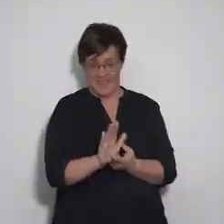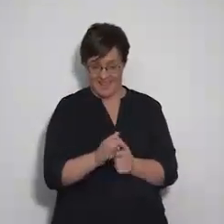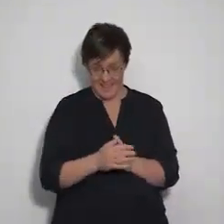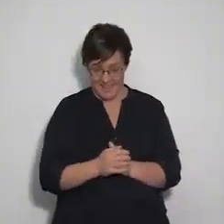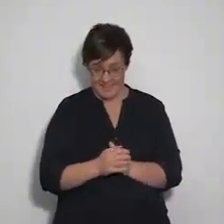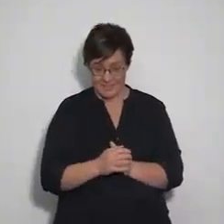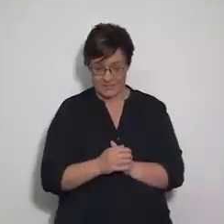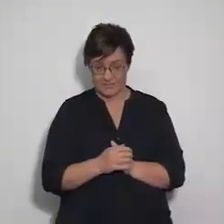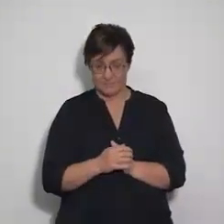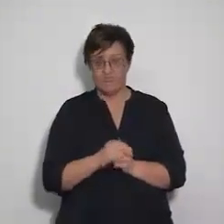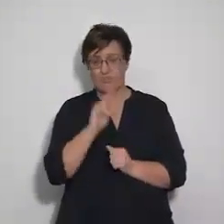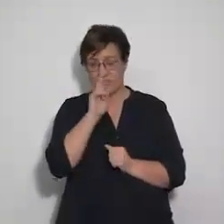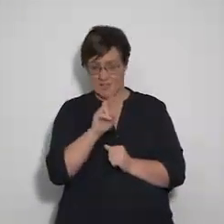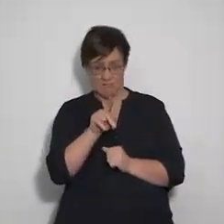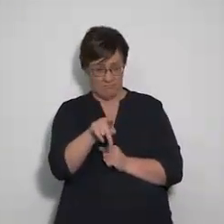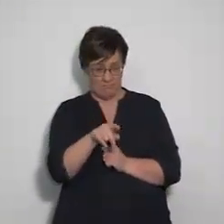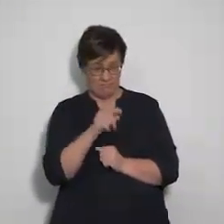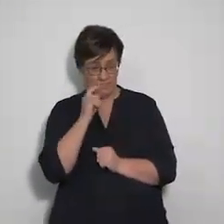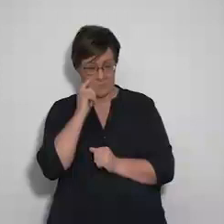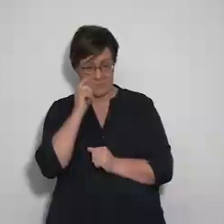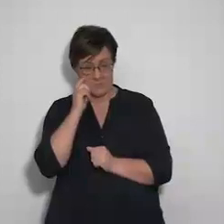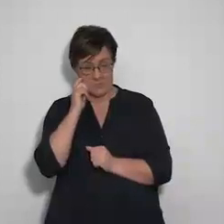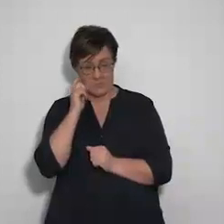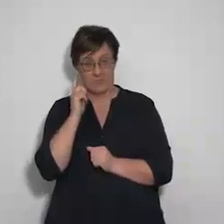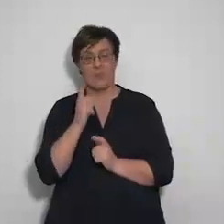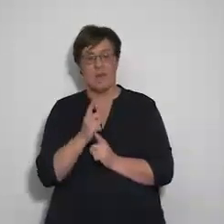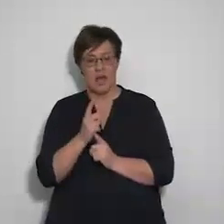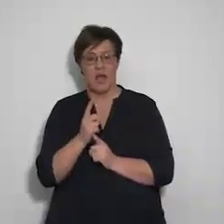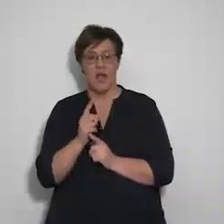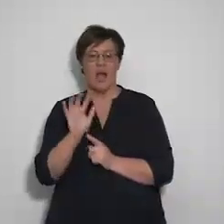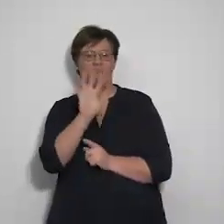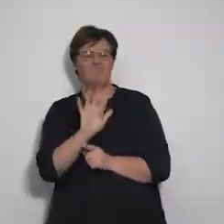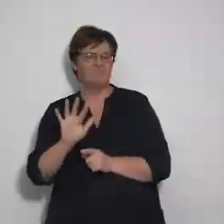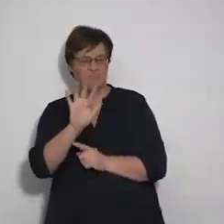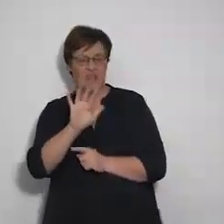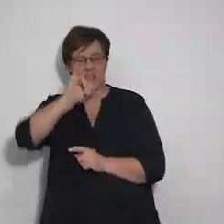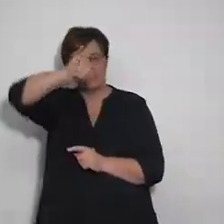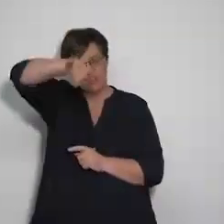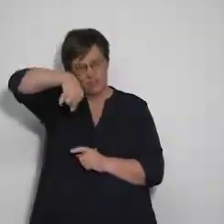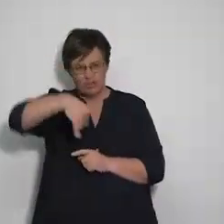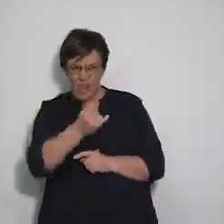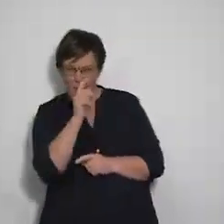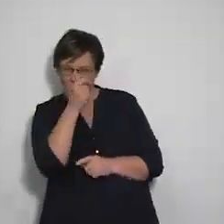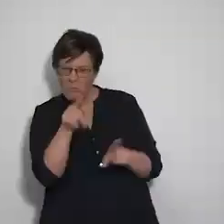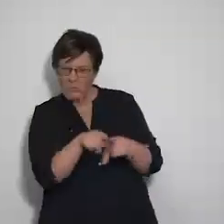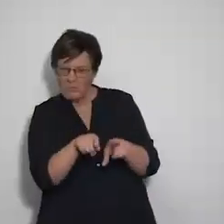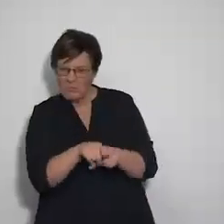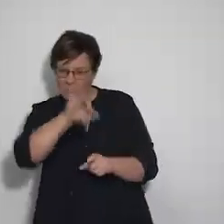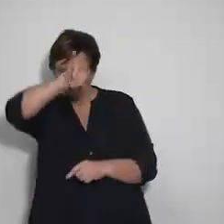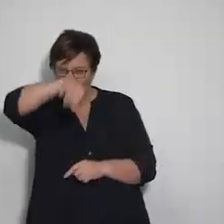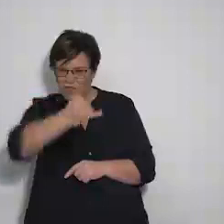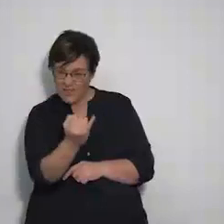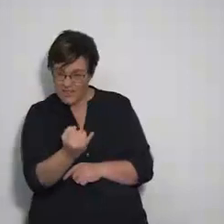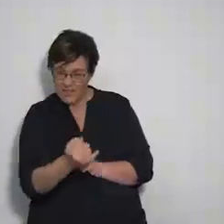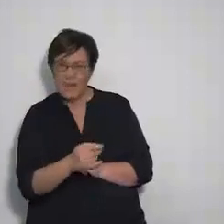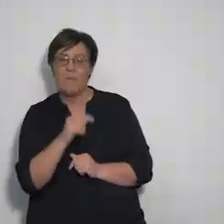J-shaped growth curve. Let's have a look at it. Here it is. Do you see that it's vaguely J-shaped?